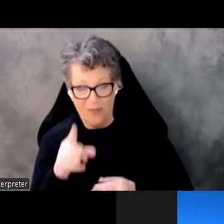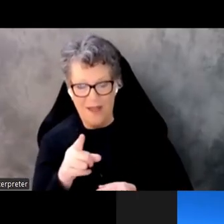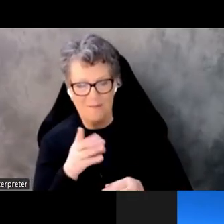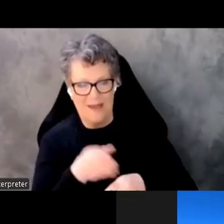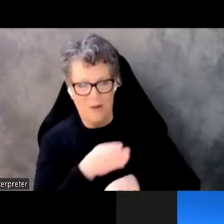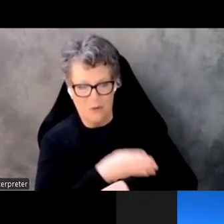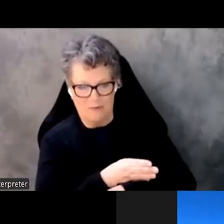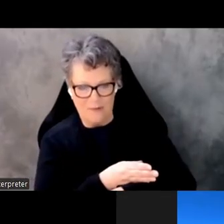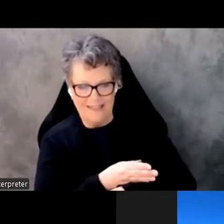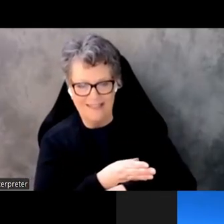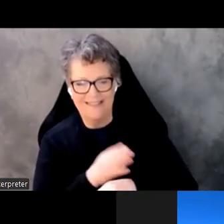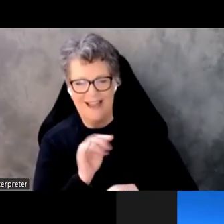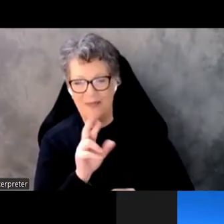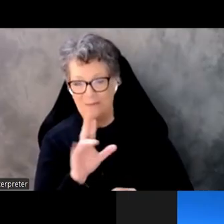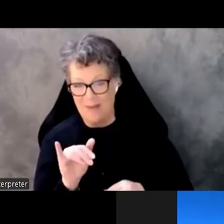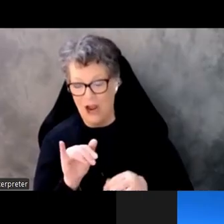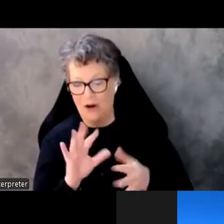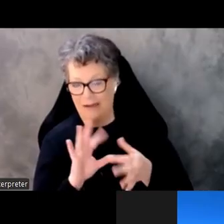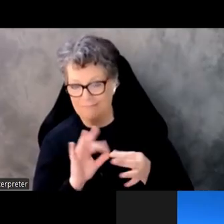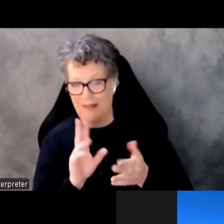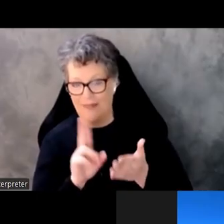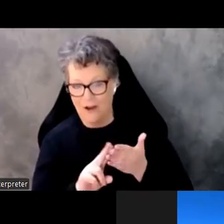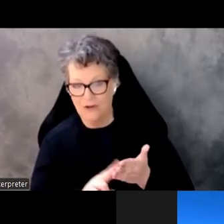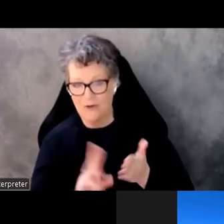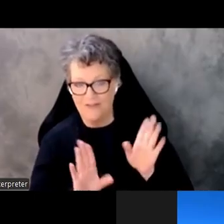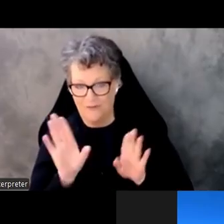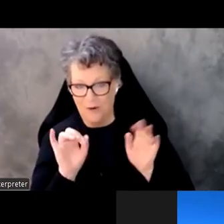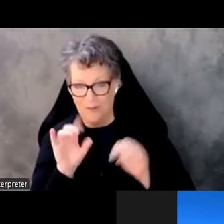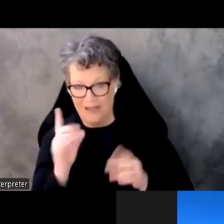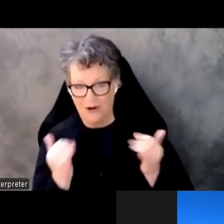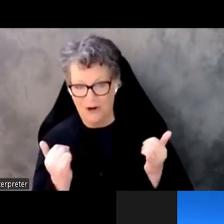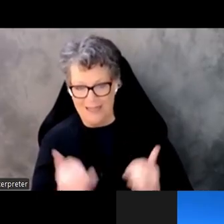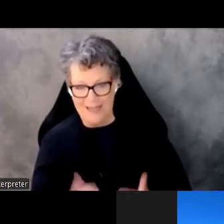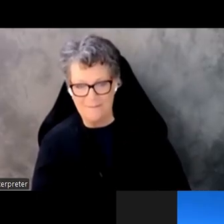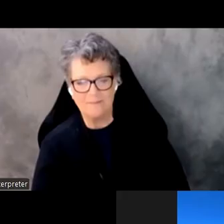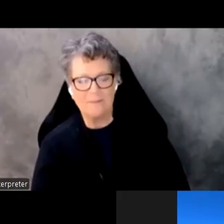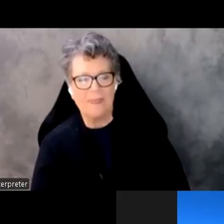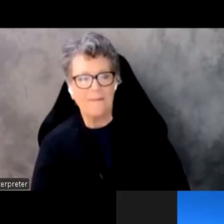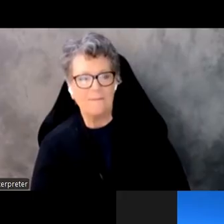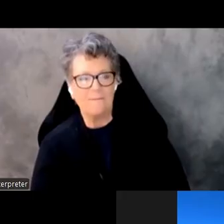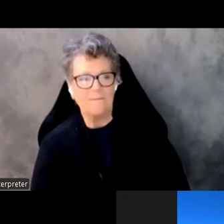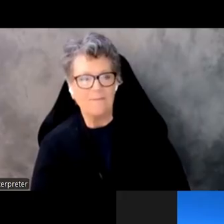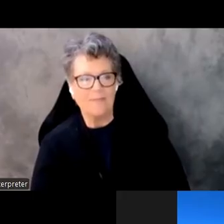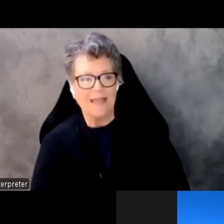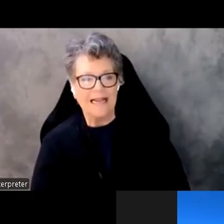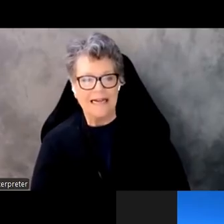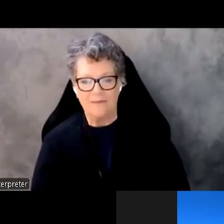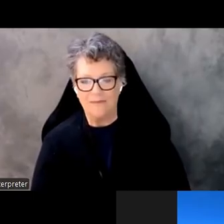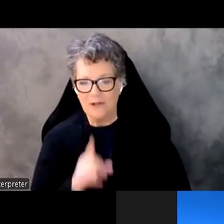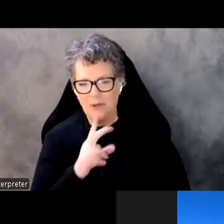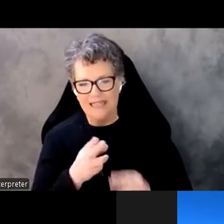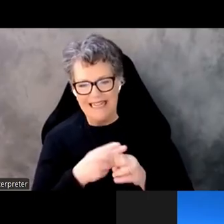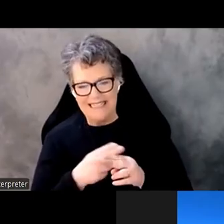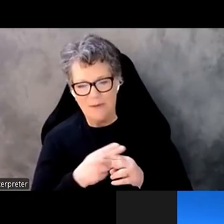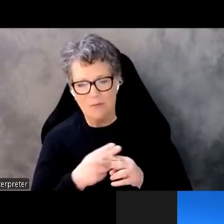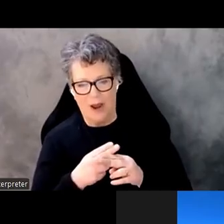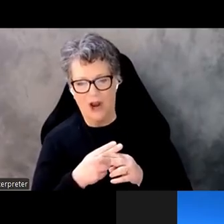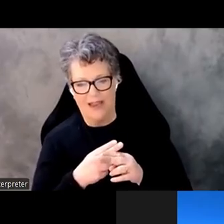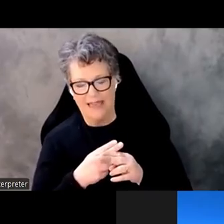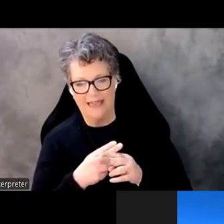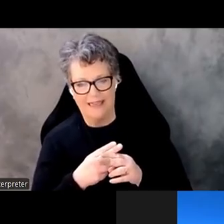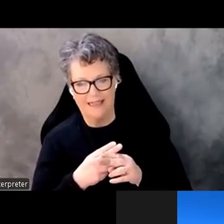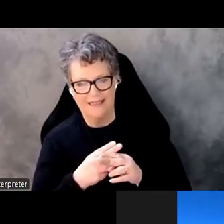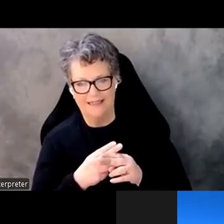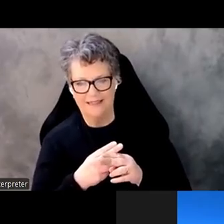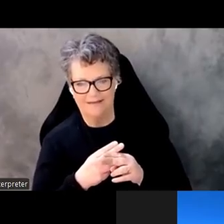improvement. Barry alluded to the contracts that are out for bid currently, and that is because they're really in a temporary occupation of